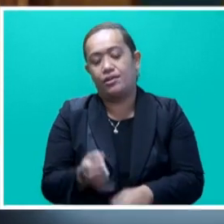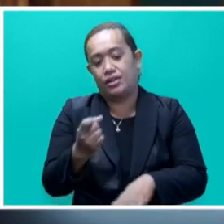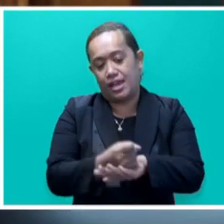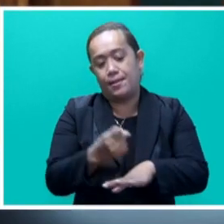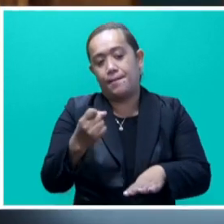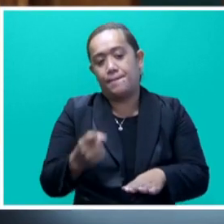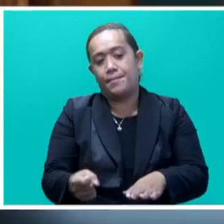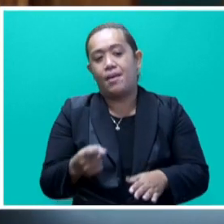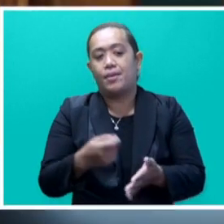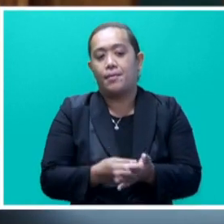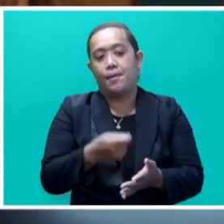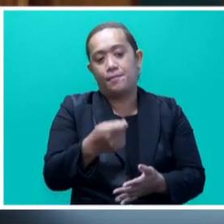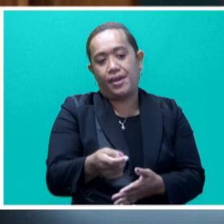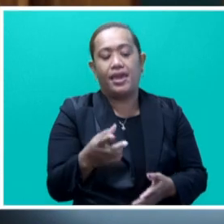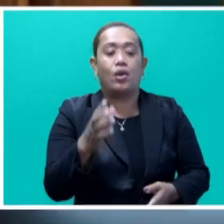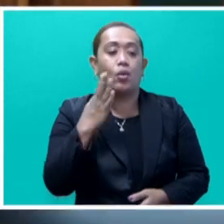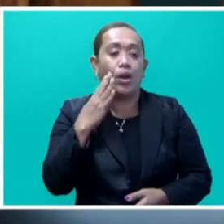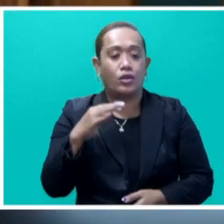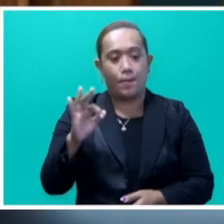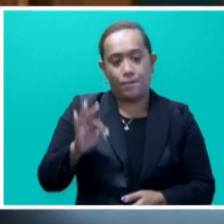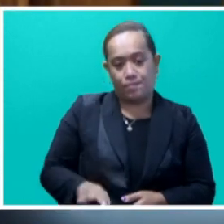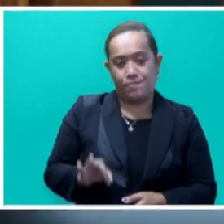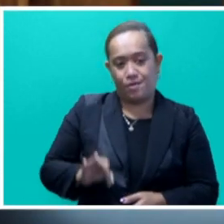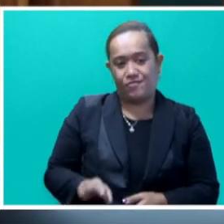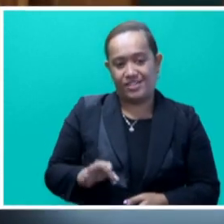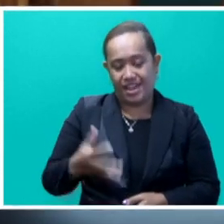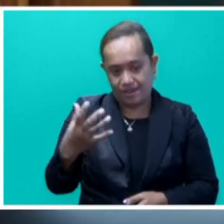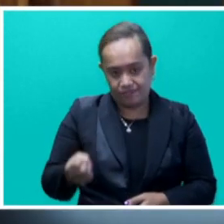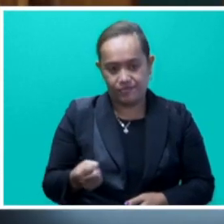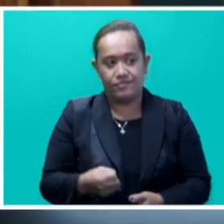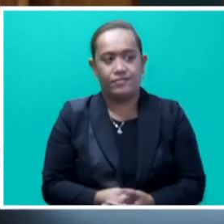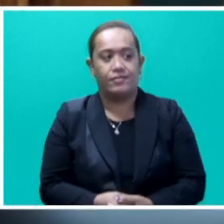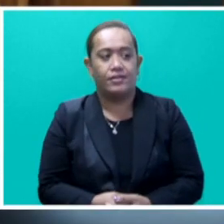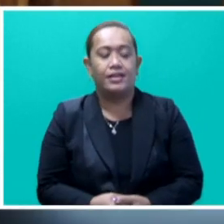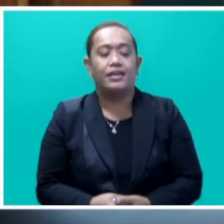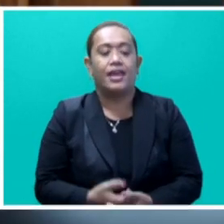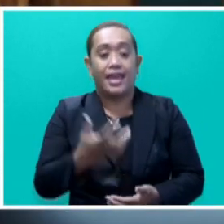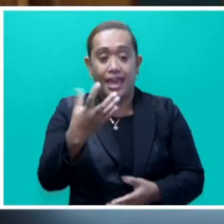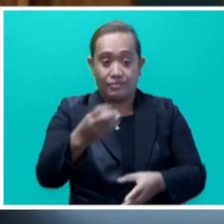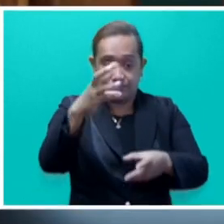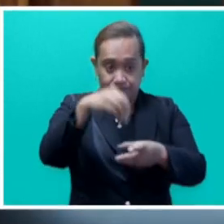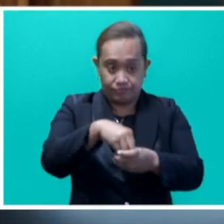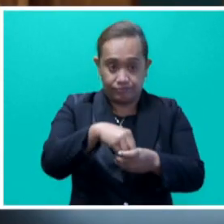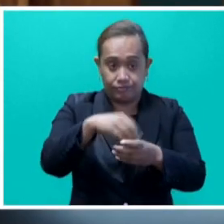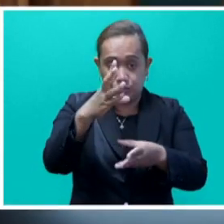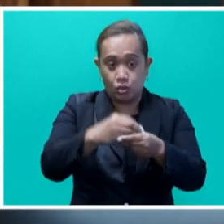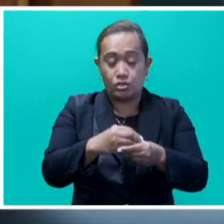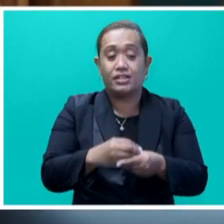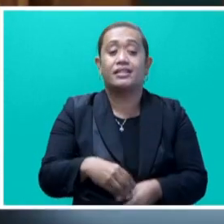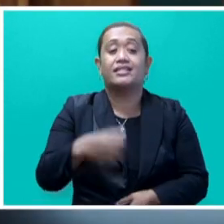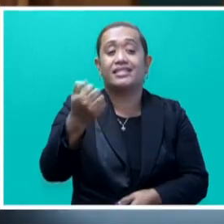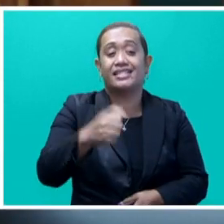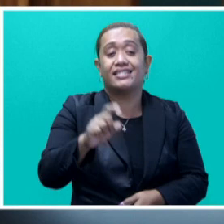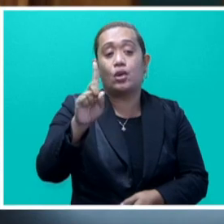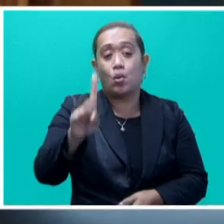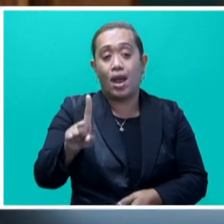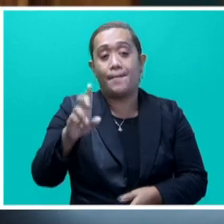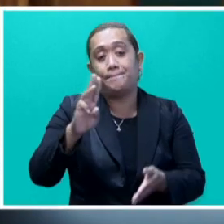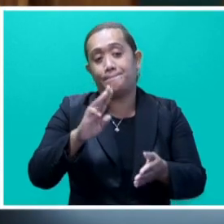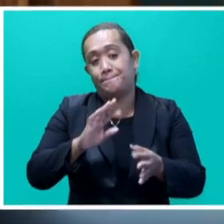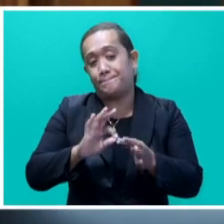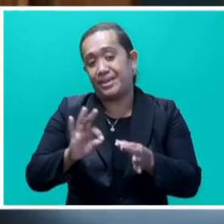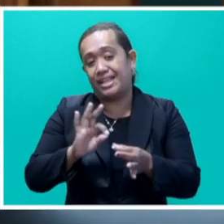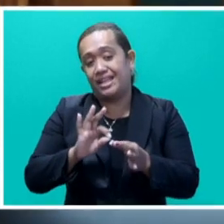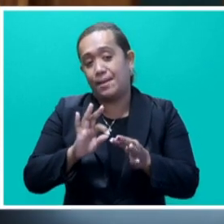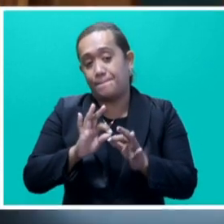it makes profits and decides to redeem. There is a total of 61 million B and C class redeemable preference